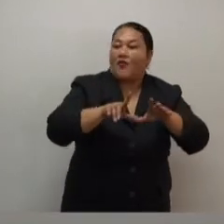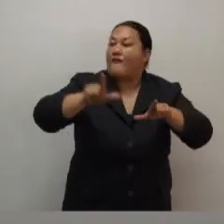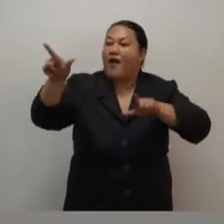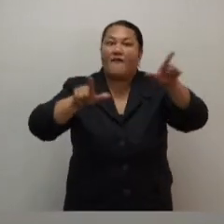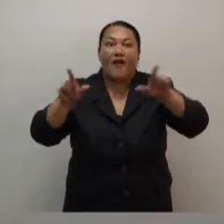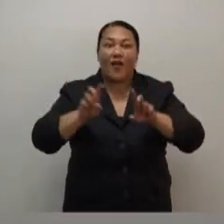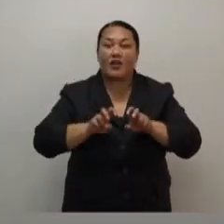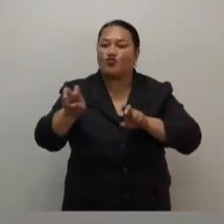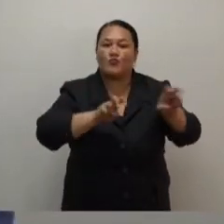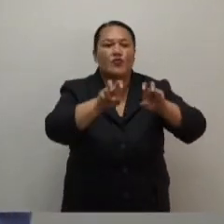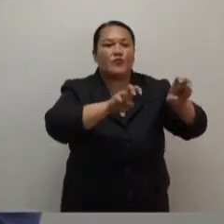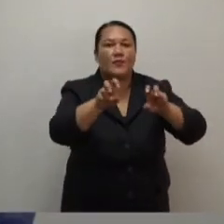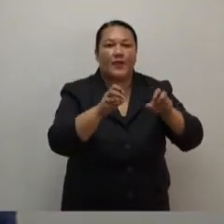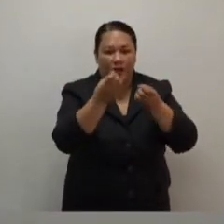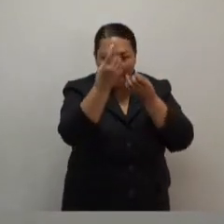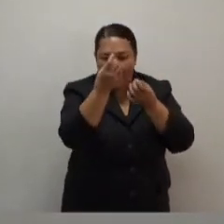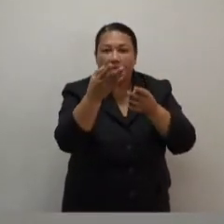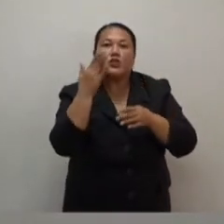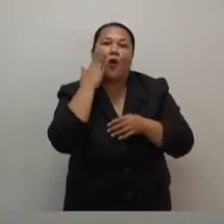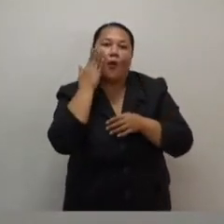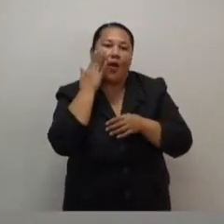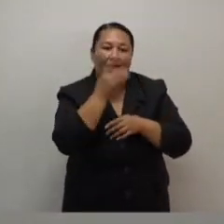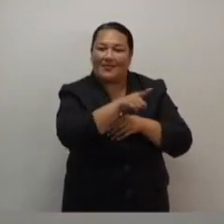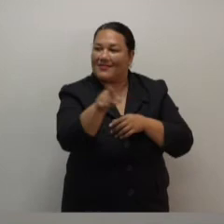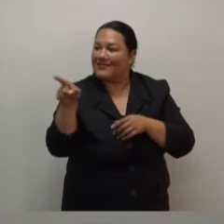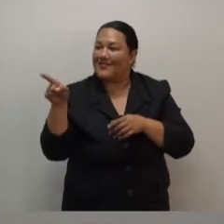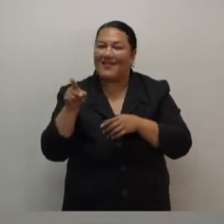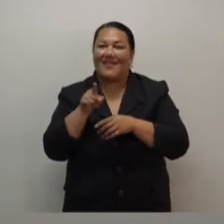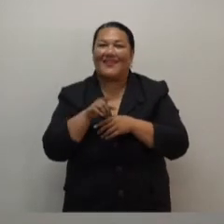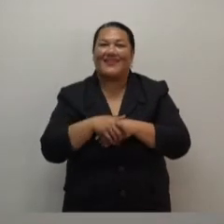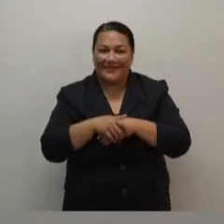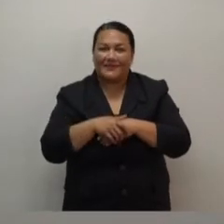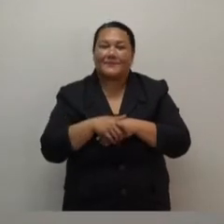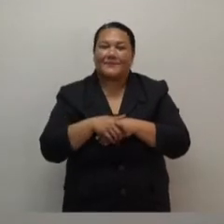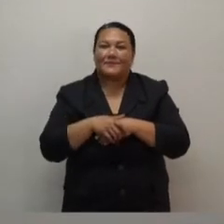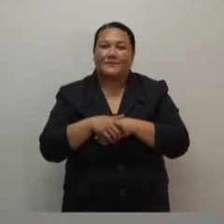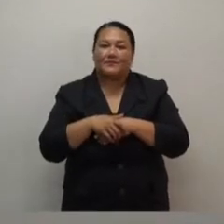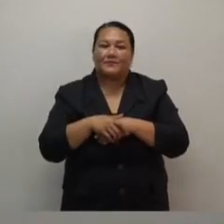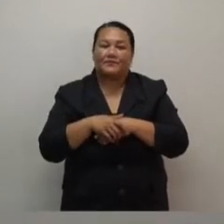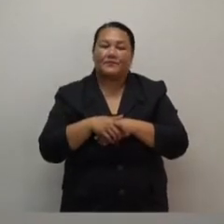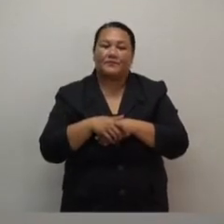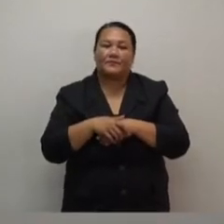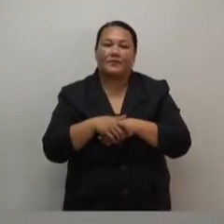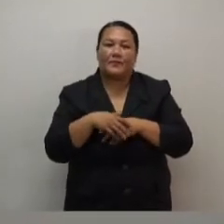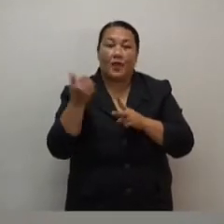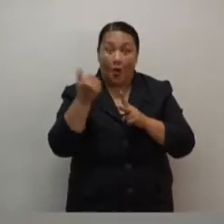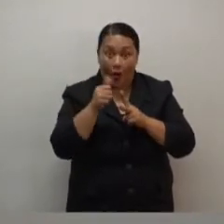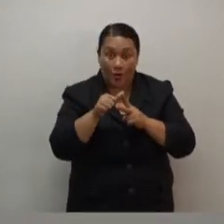to reach all those people who may wish to change their details or their names. We have also